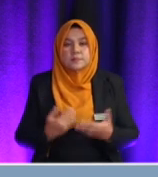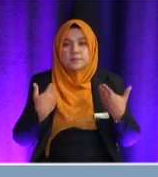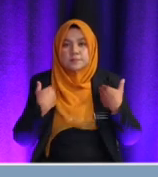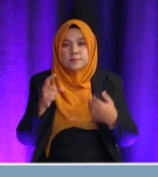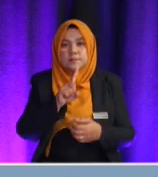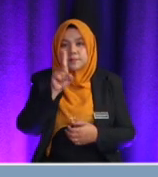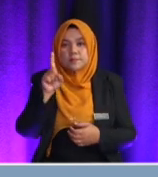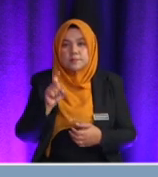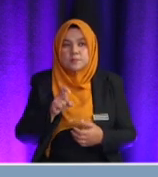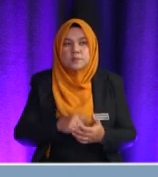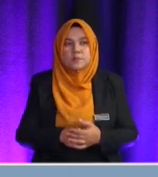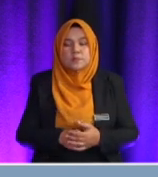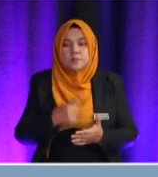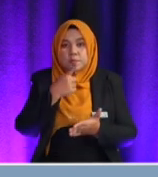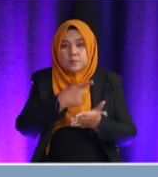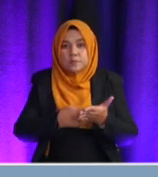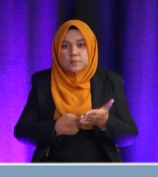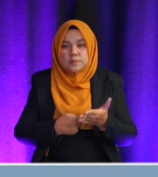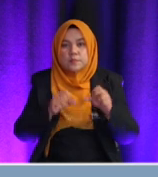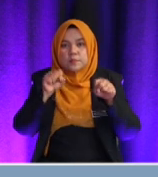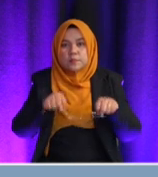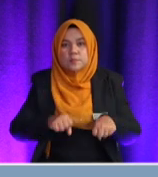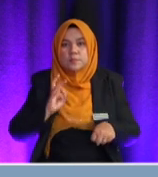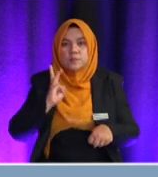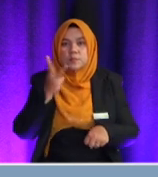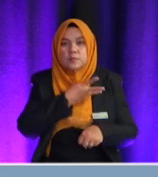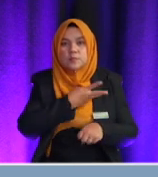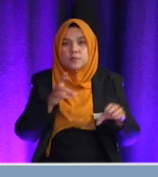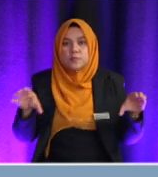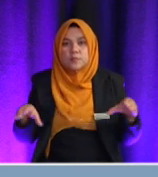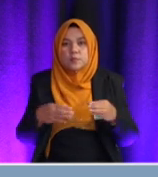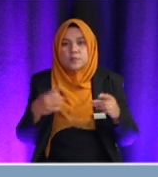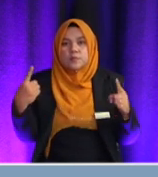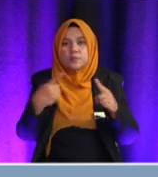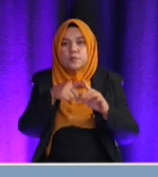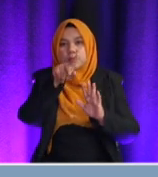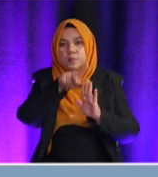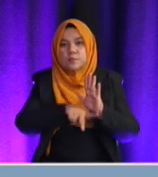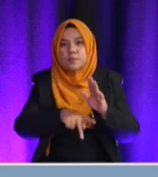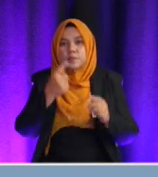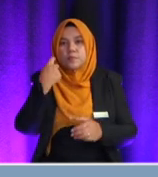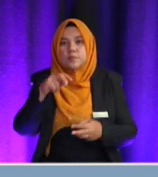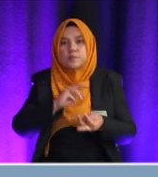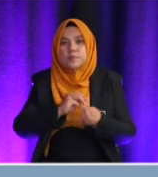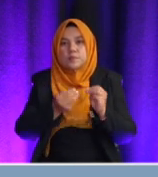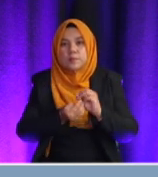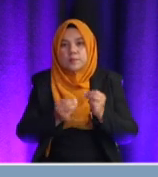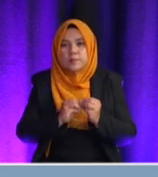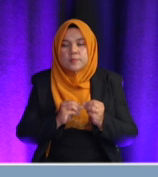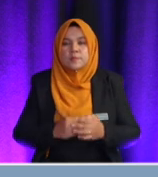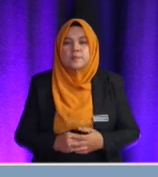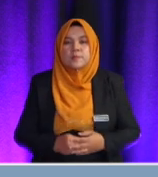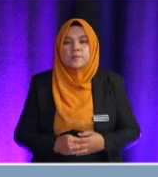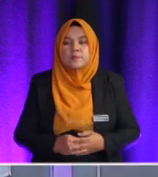here. What can we do to reduce the problems? Okay, just now, we